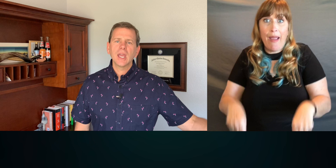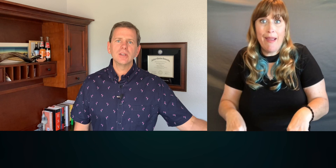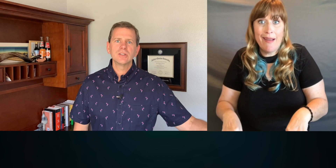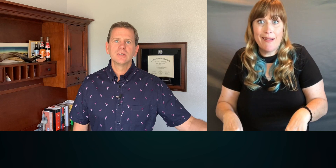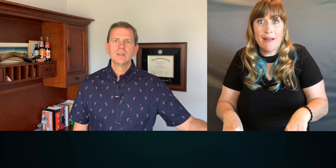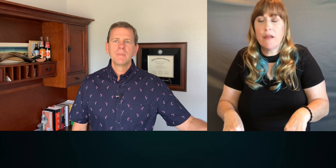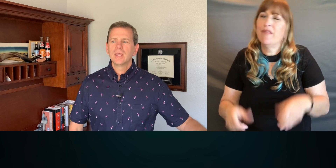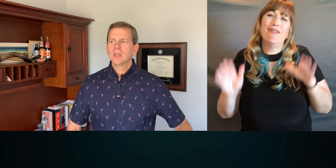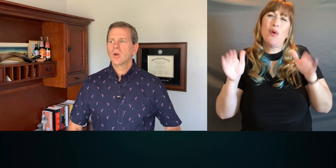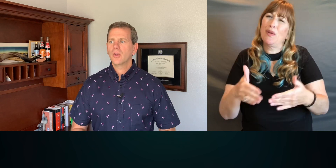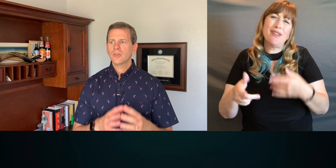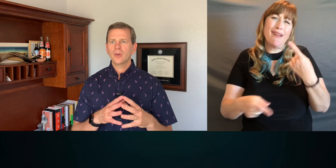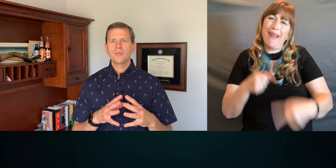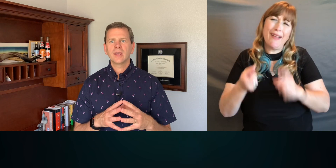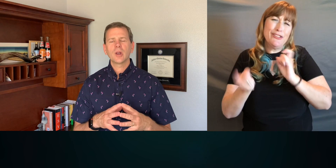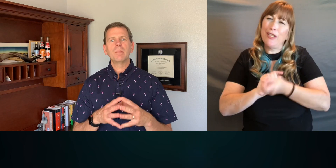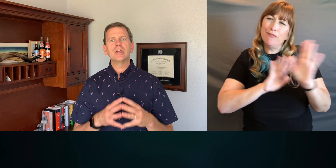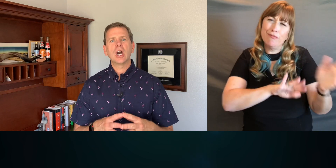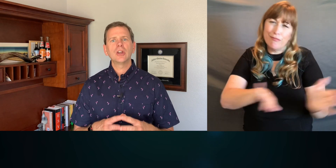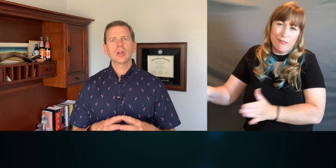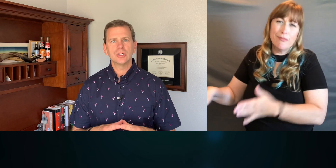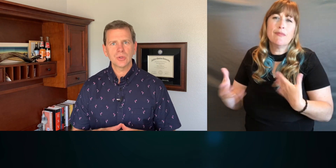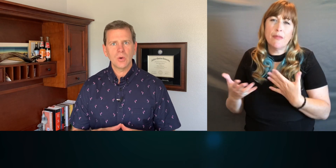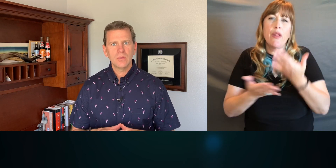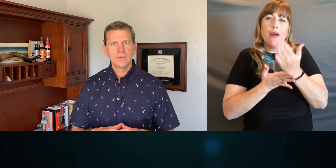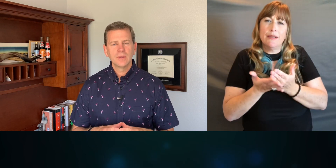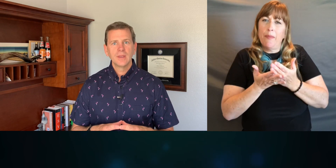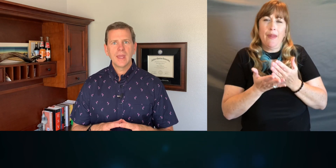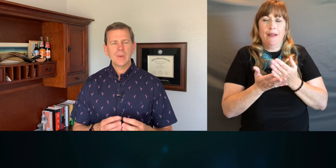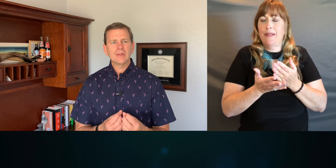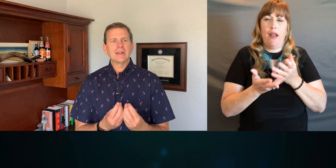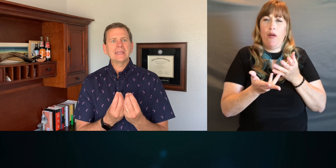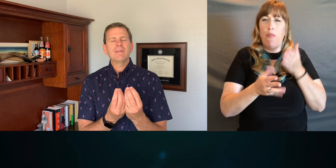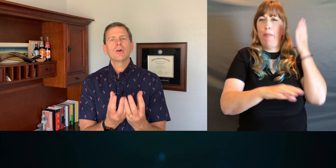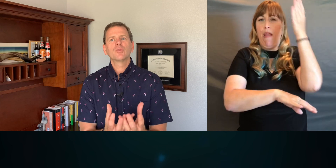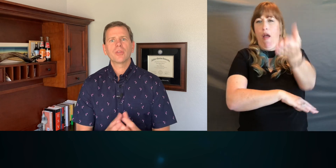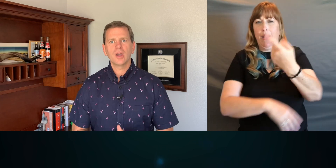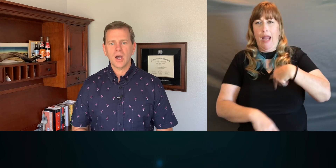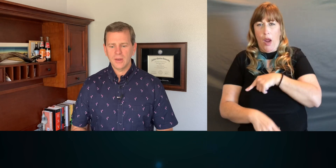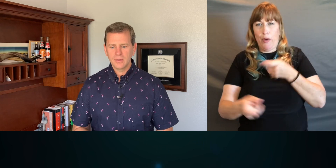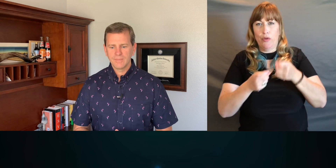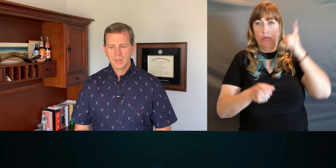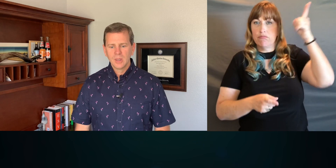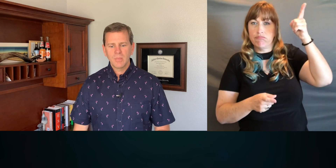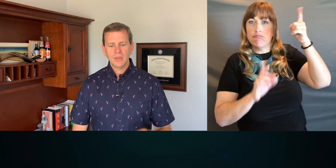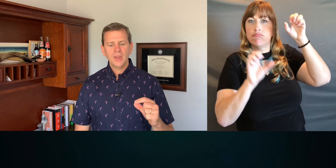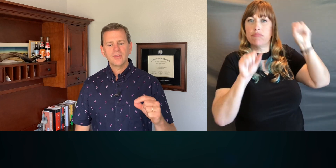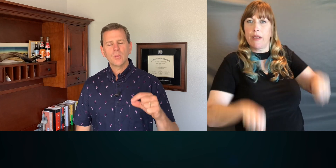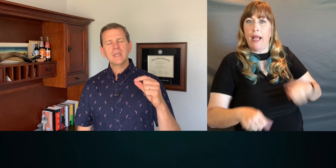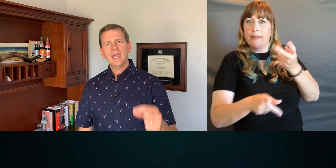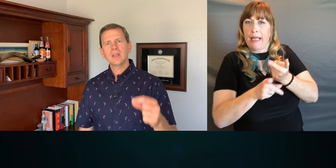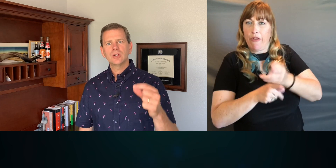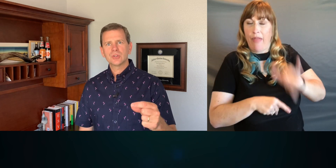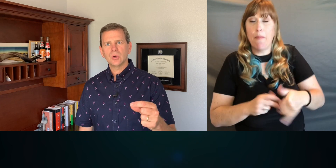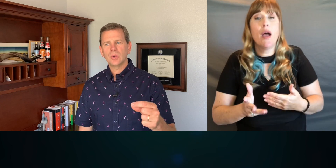can't change. You know, there are certain things that are beyond our control, and we need to leave those with God. But the things that